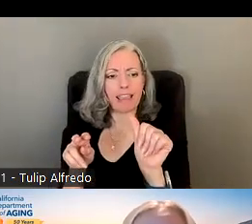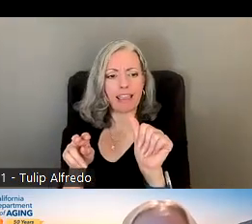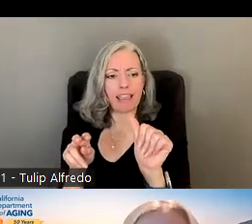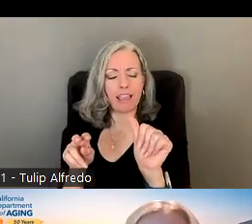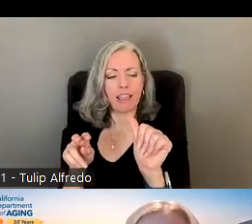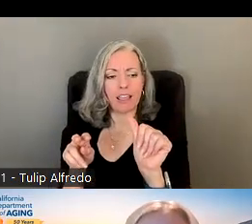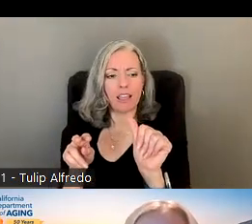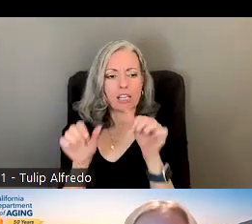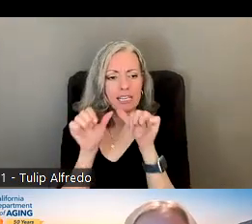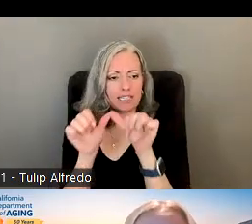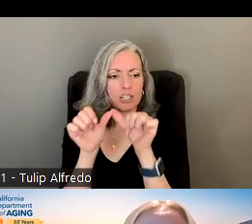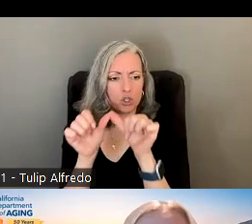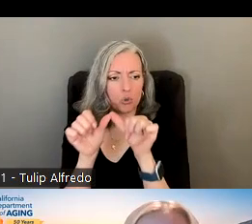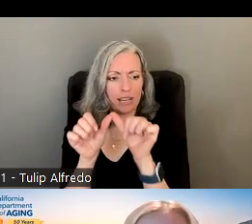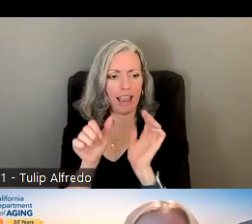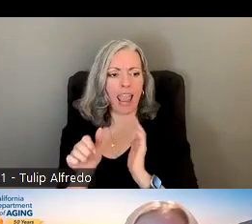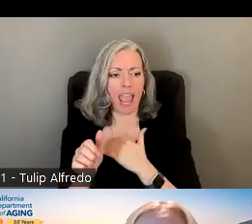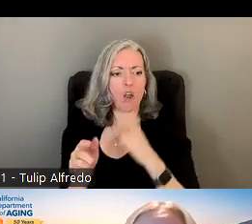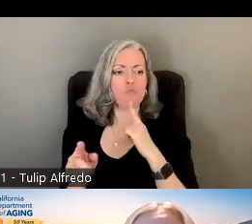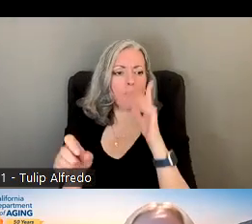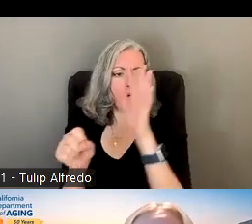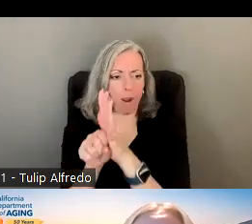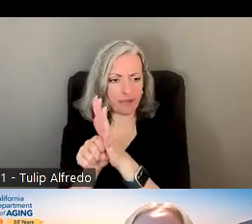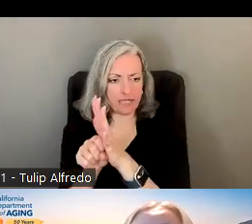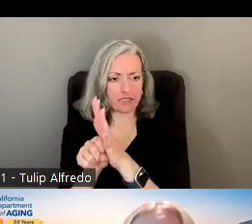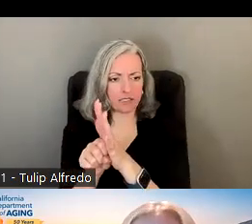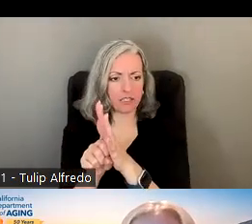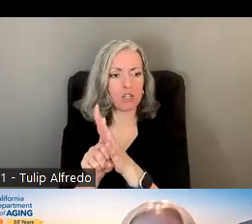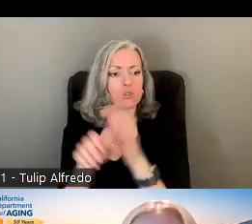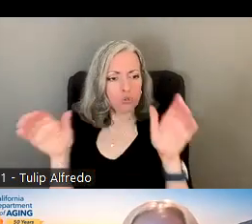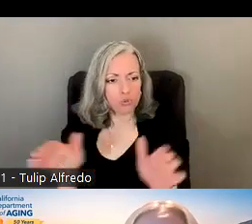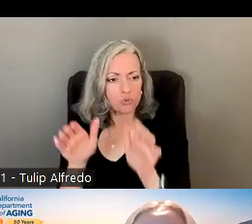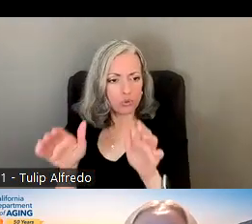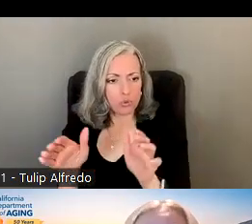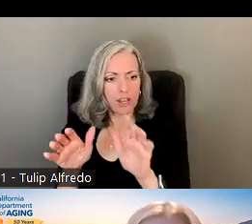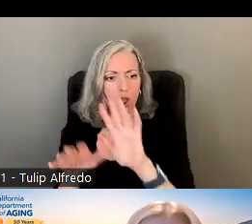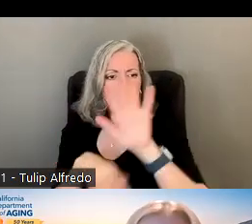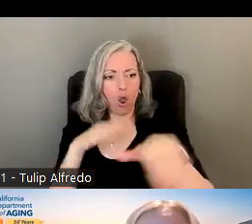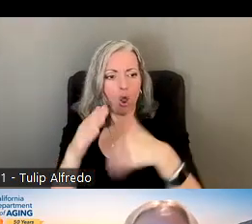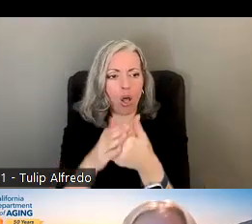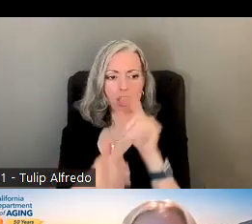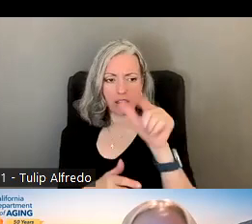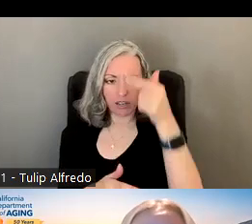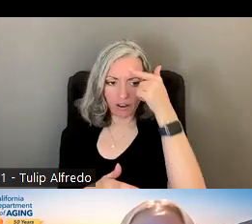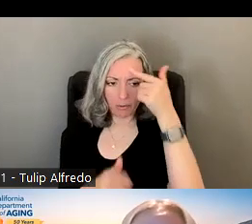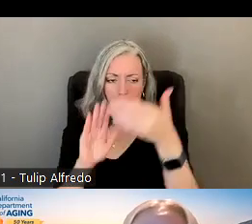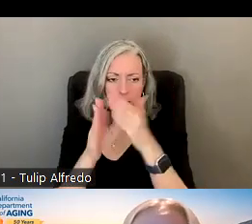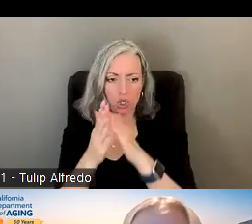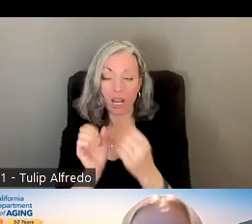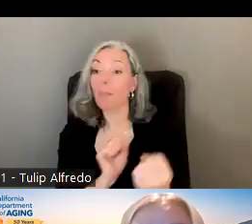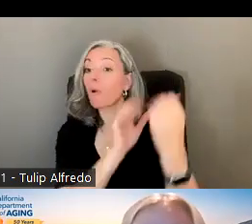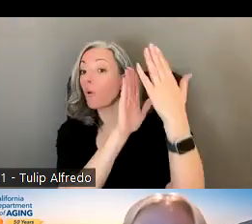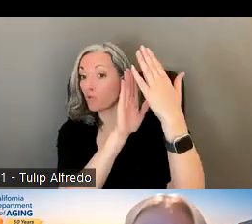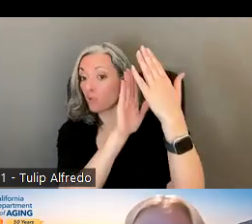is continuing our commitment to doing a whole of government, whole of community approach. And